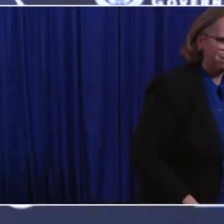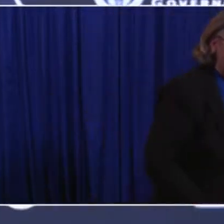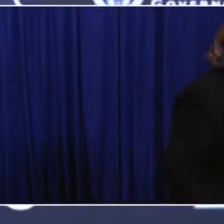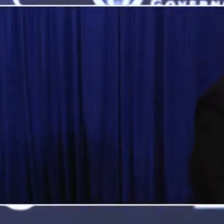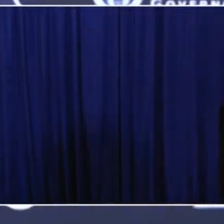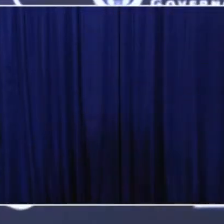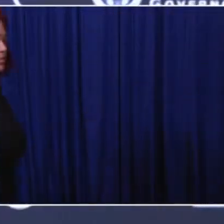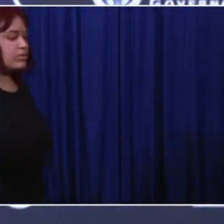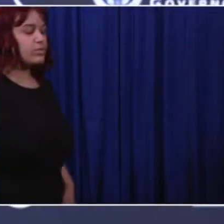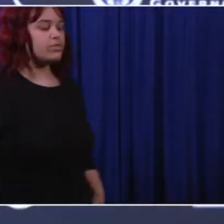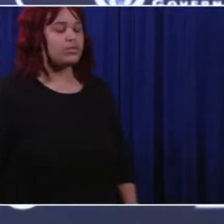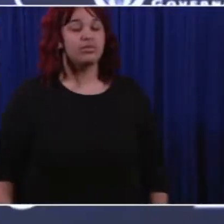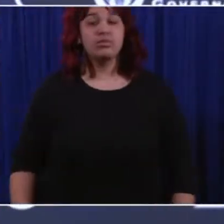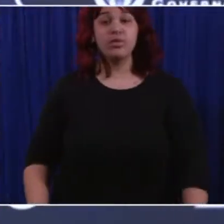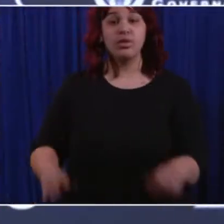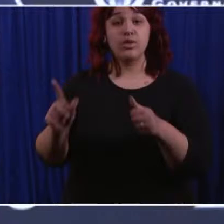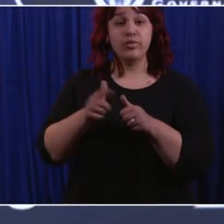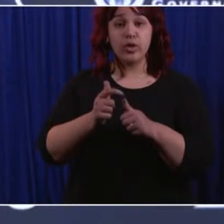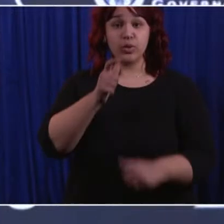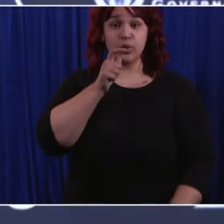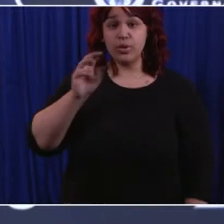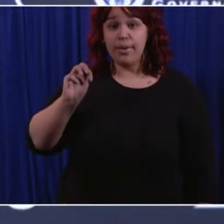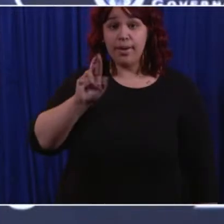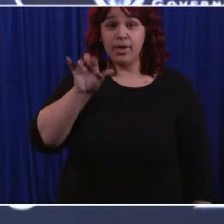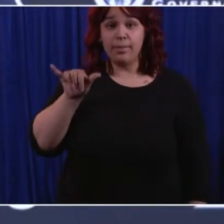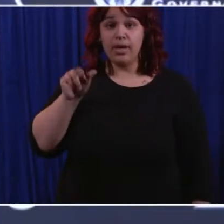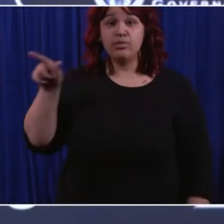at WCPO in Cincinnati.